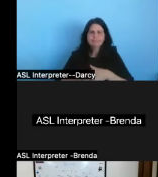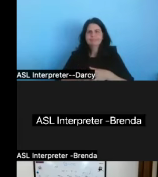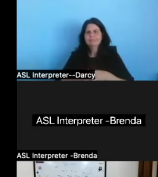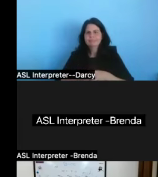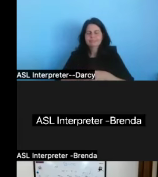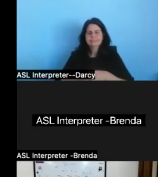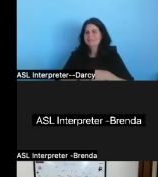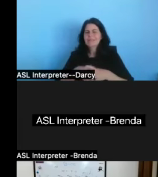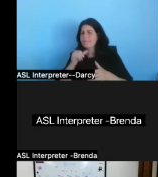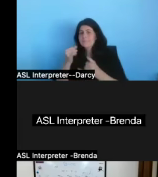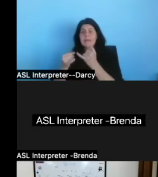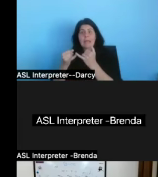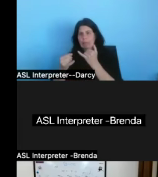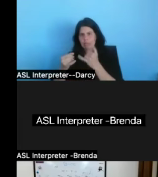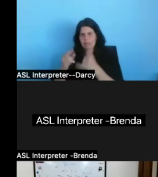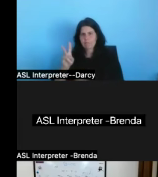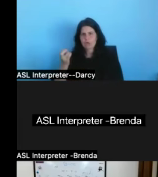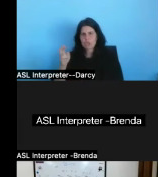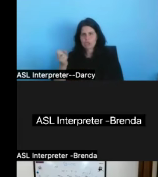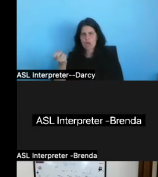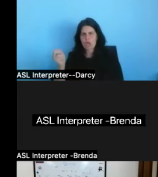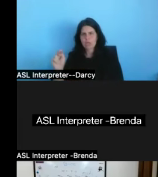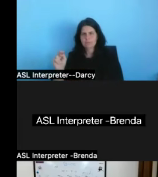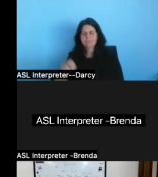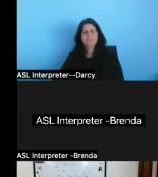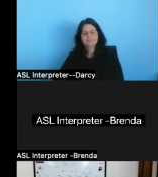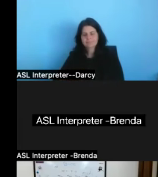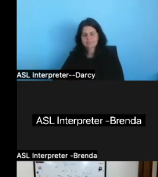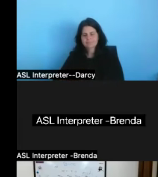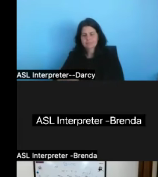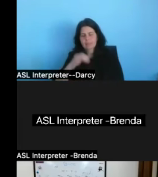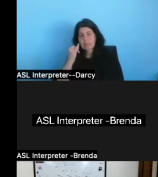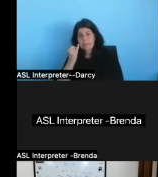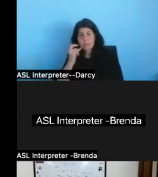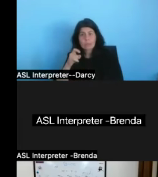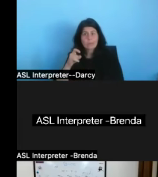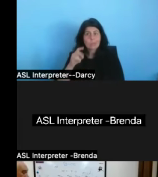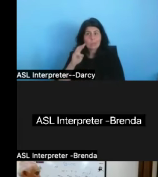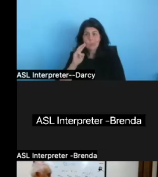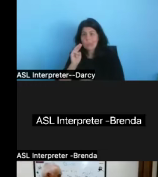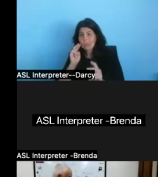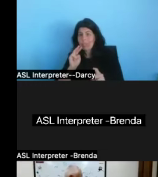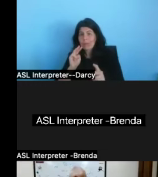the final version. And if you need to look for that, you can also email us. We'll connect you with